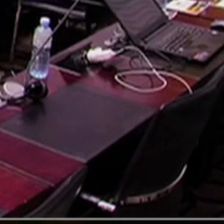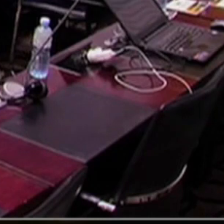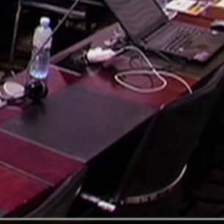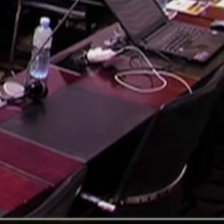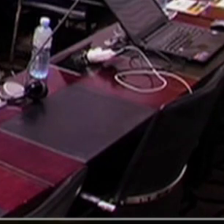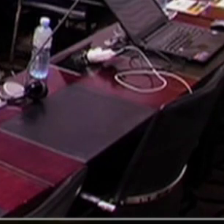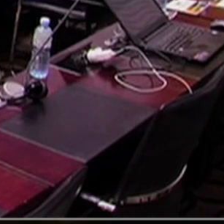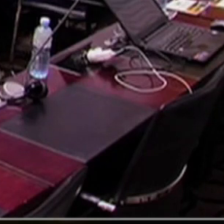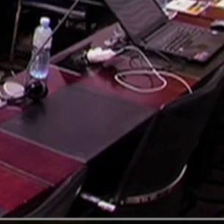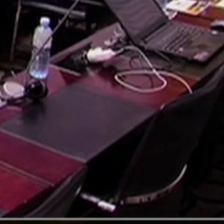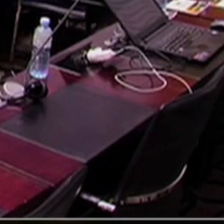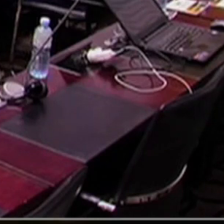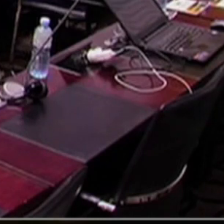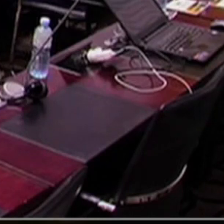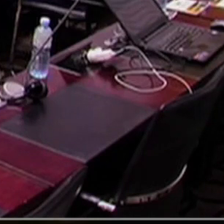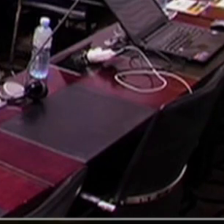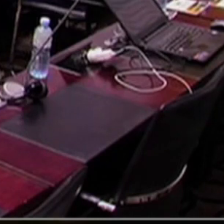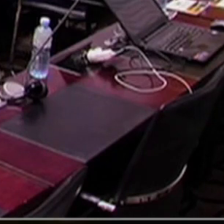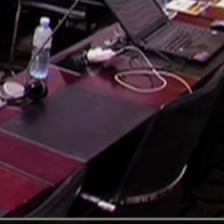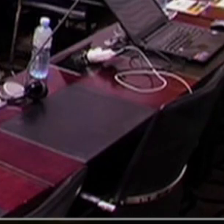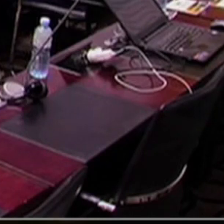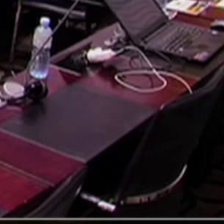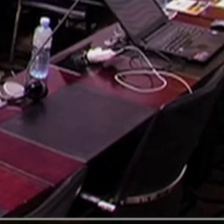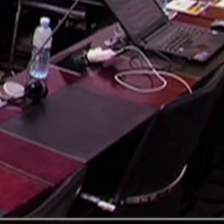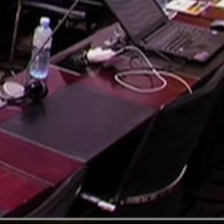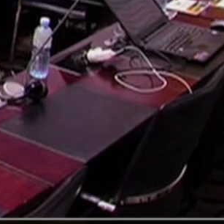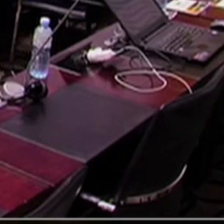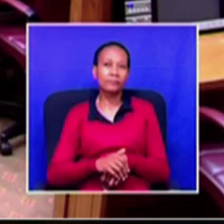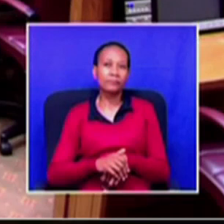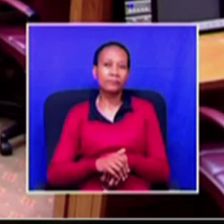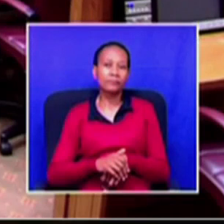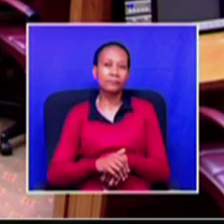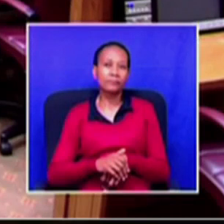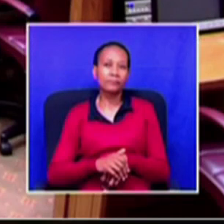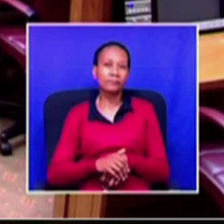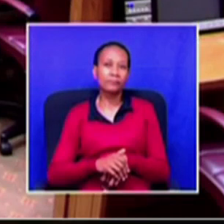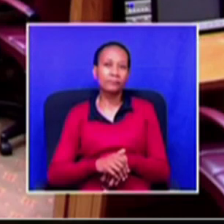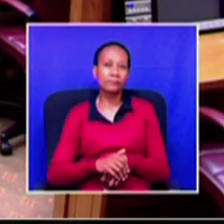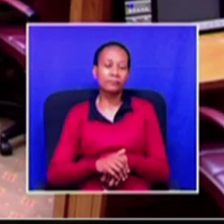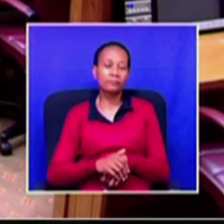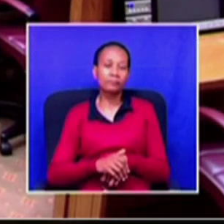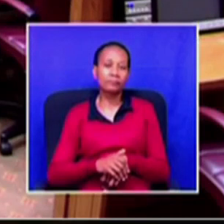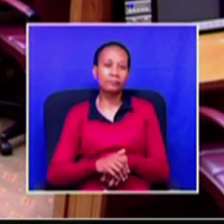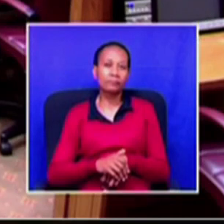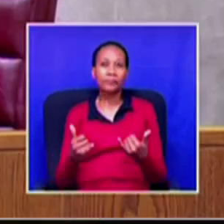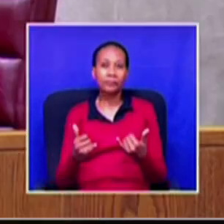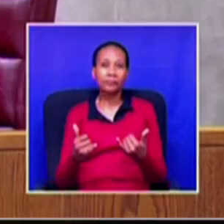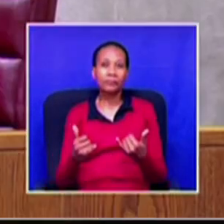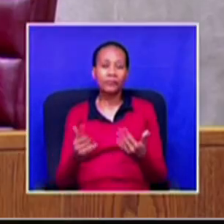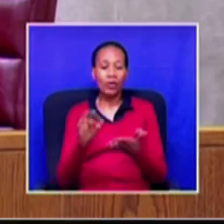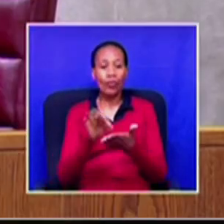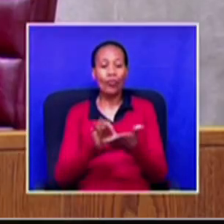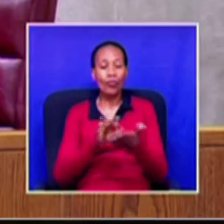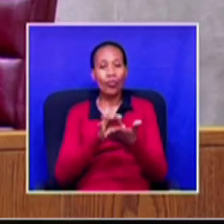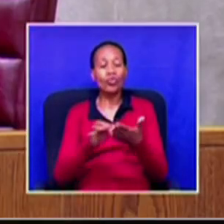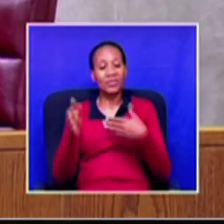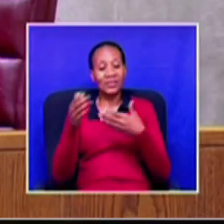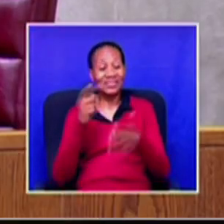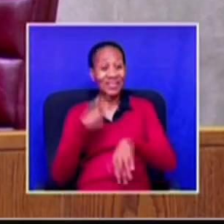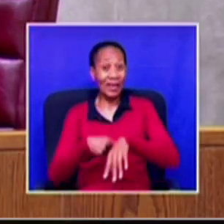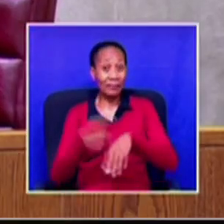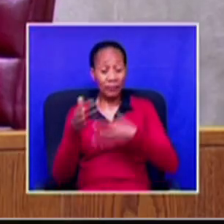is the principle of nothing for us without us. That principle itself, it speaks